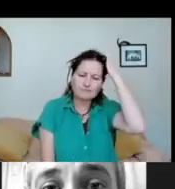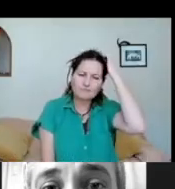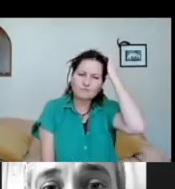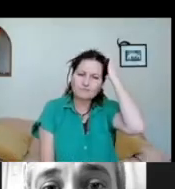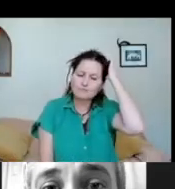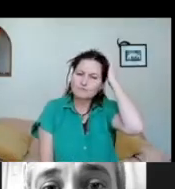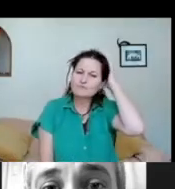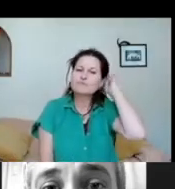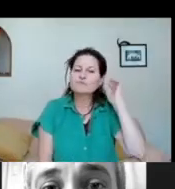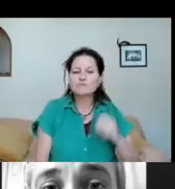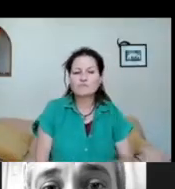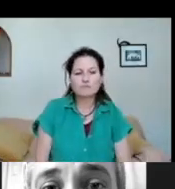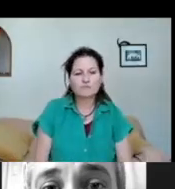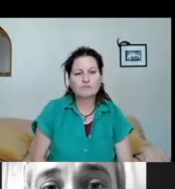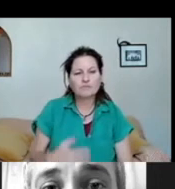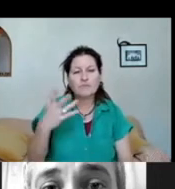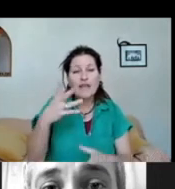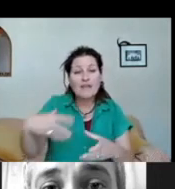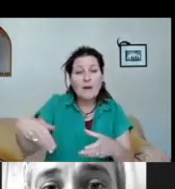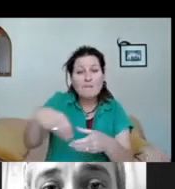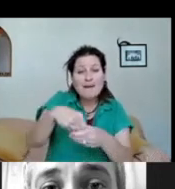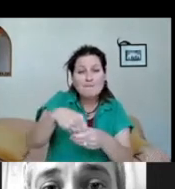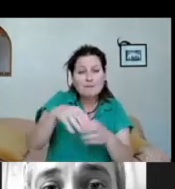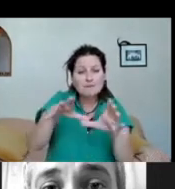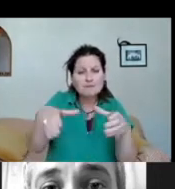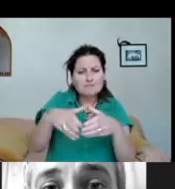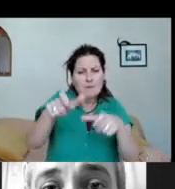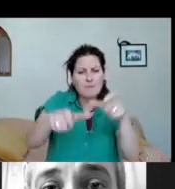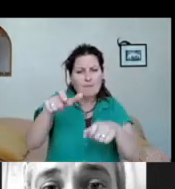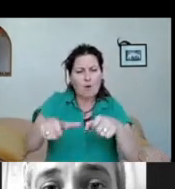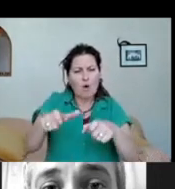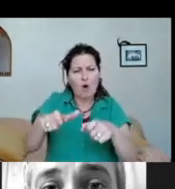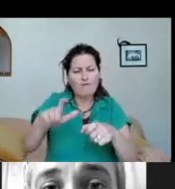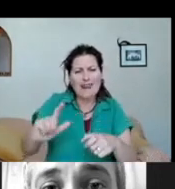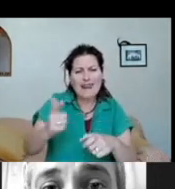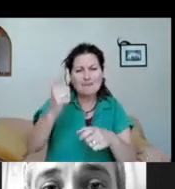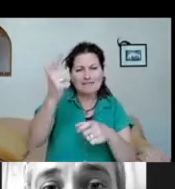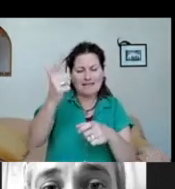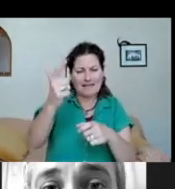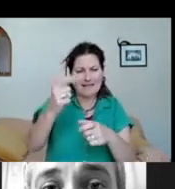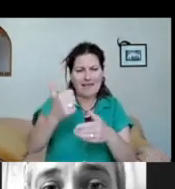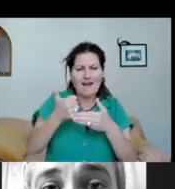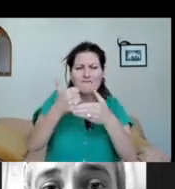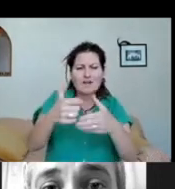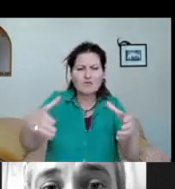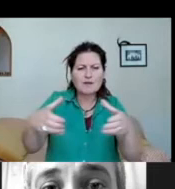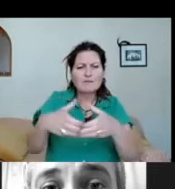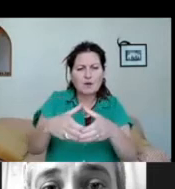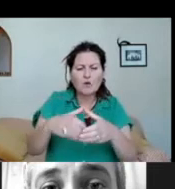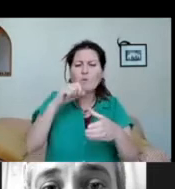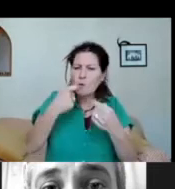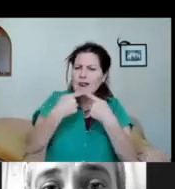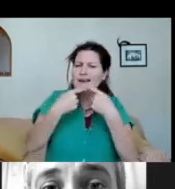And the members of the Liberty Advisory Group will be publicly announced. They are on the press grid of the GLA, so there will be a